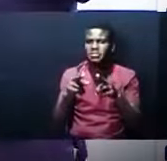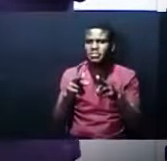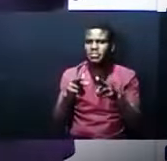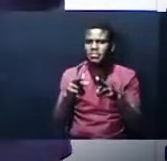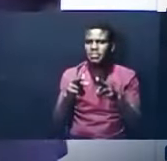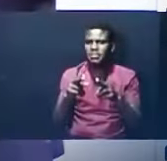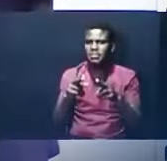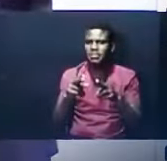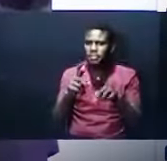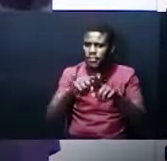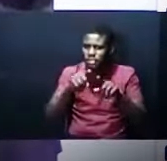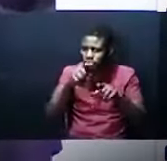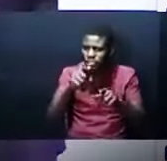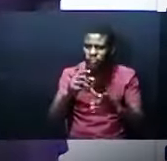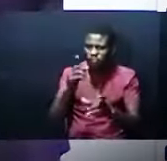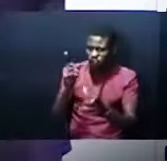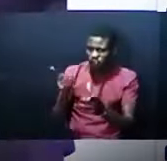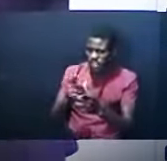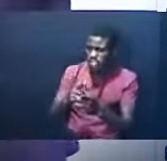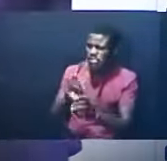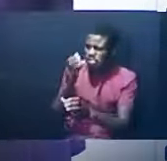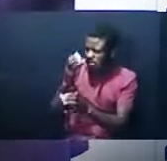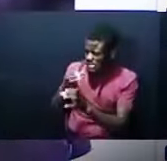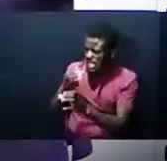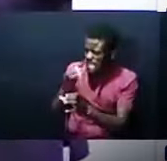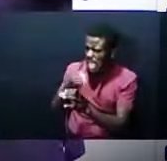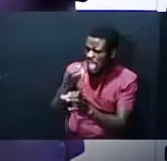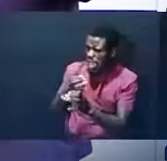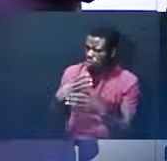was some concentration